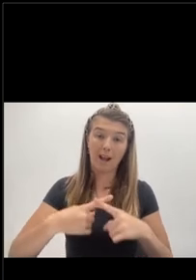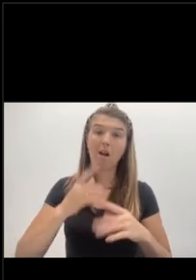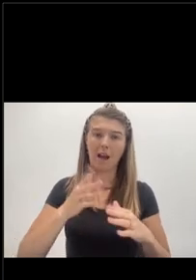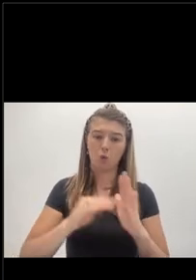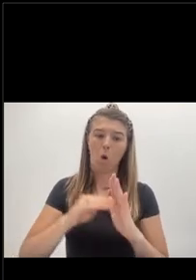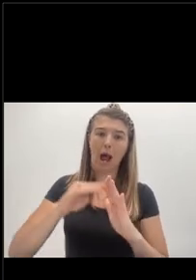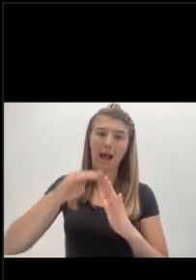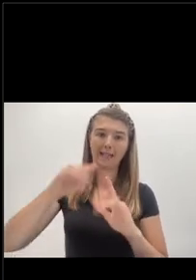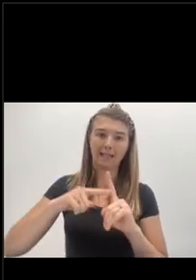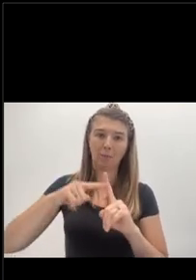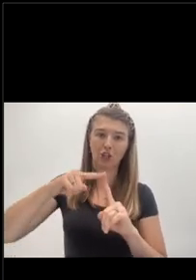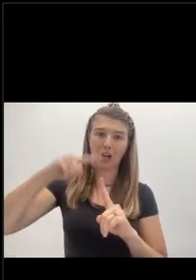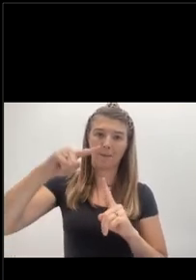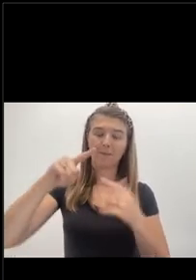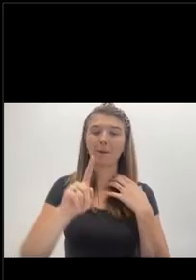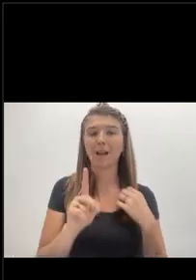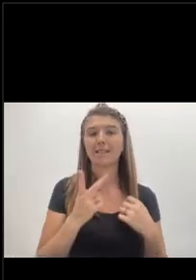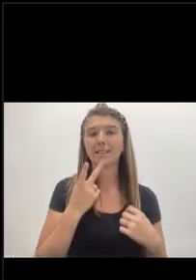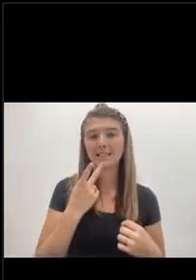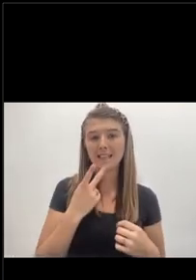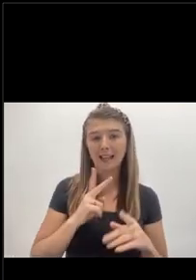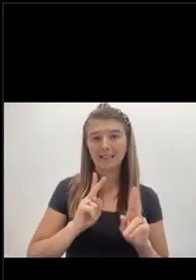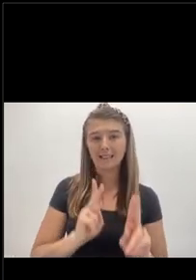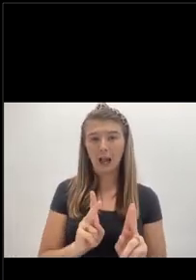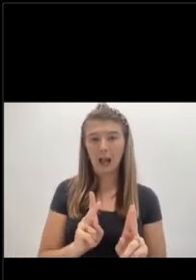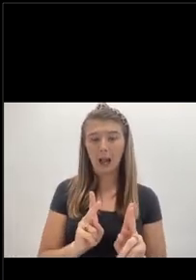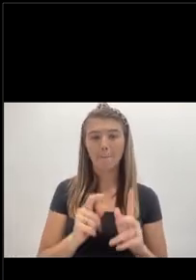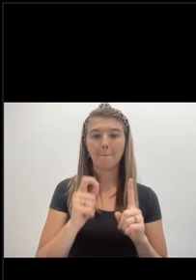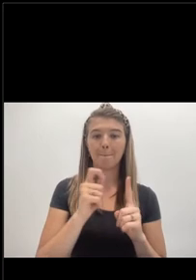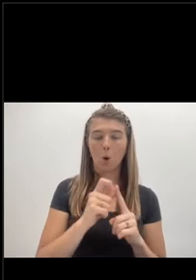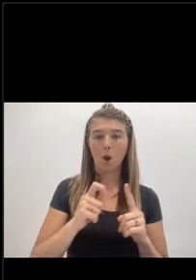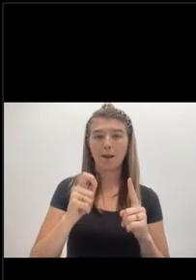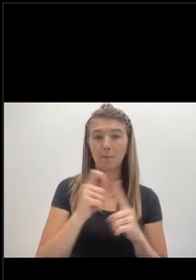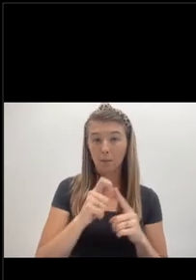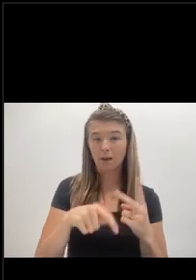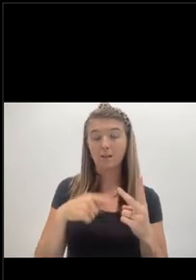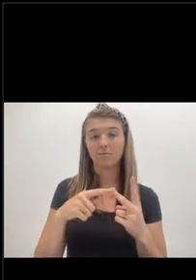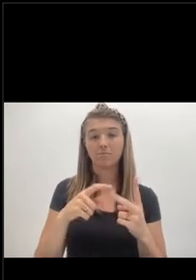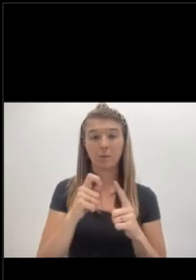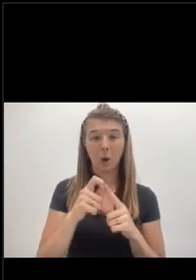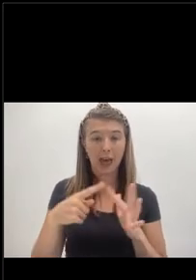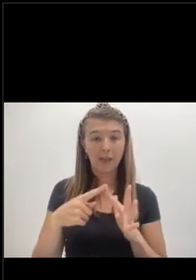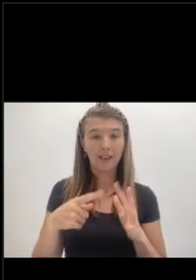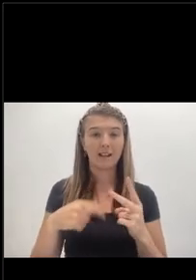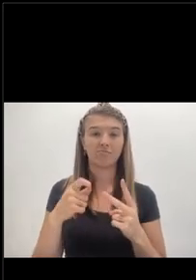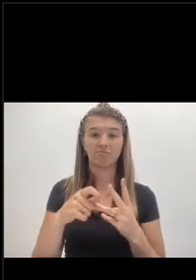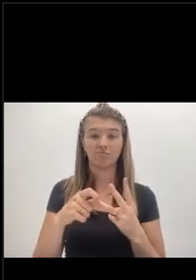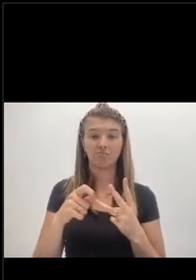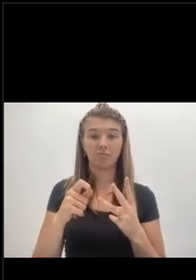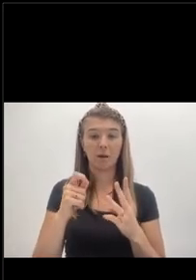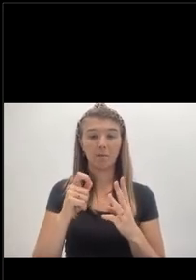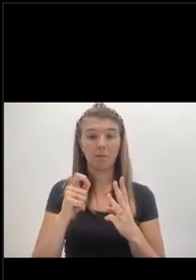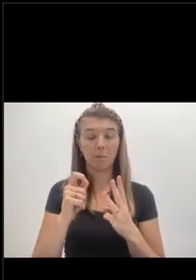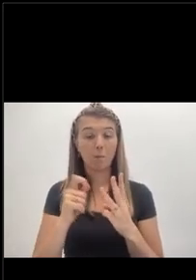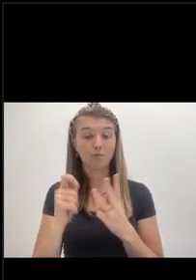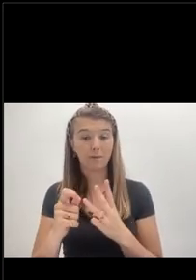But for the second type of polymers, the polyolefins, polyethylene and polypropylene, you need more than 400 degrees to make this